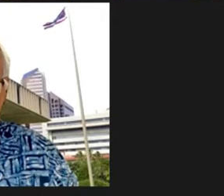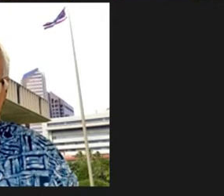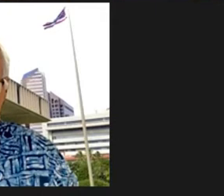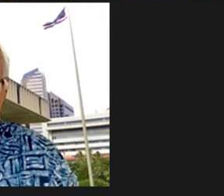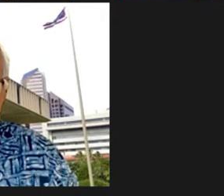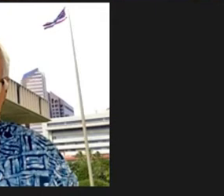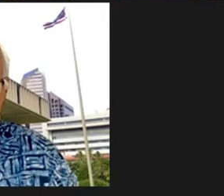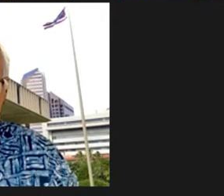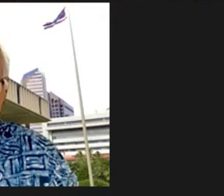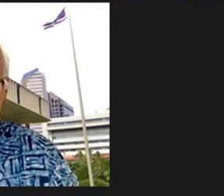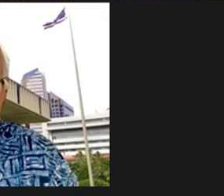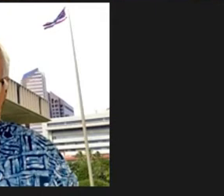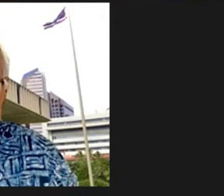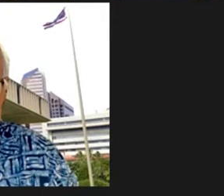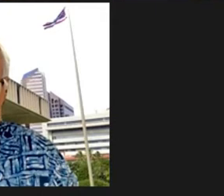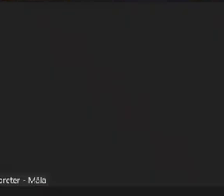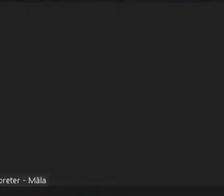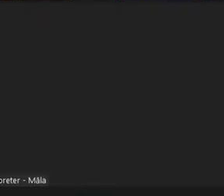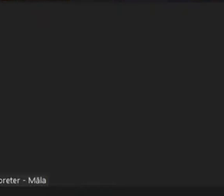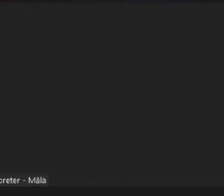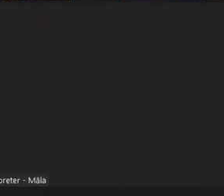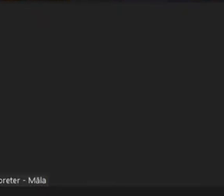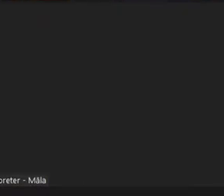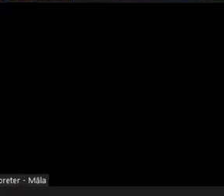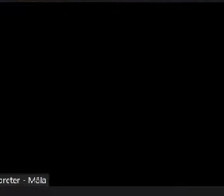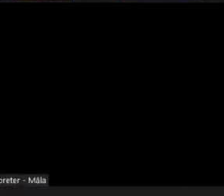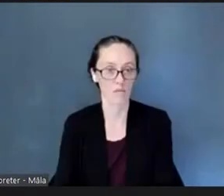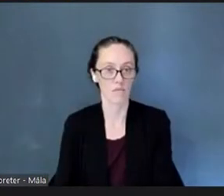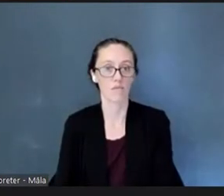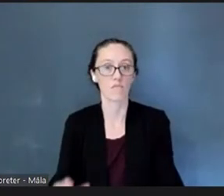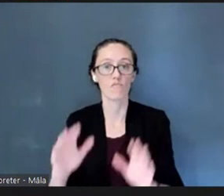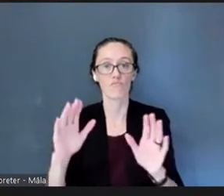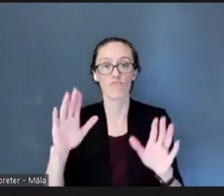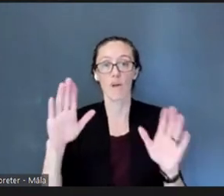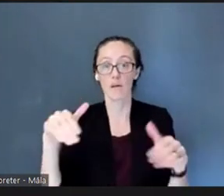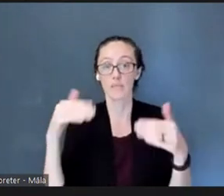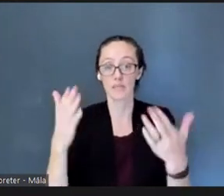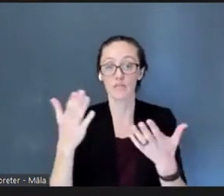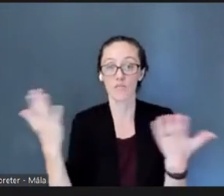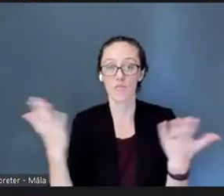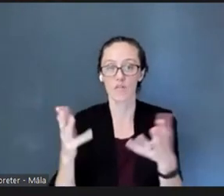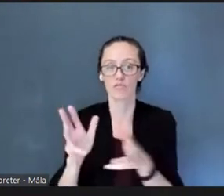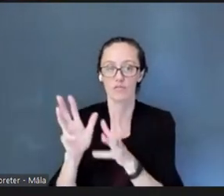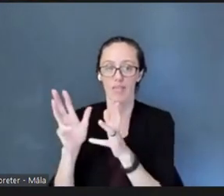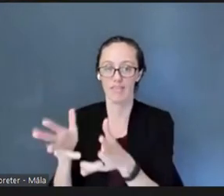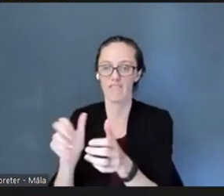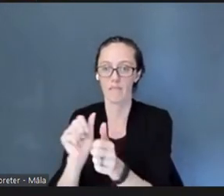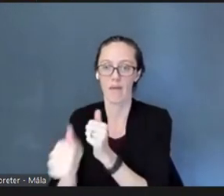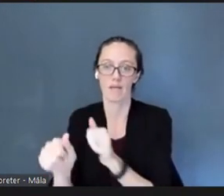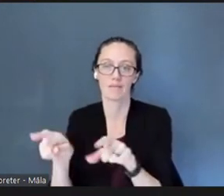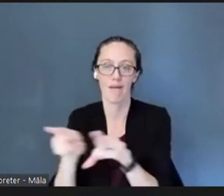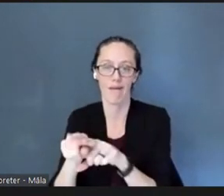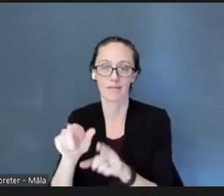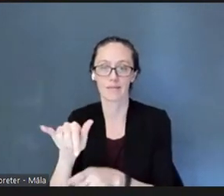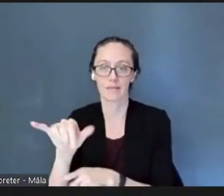Recommendation here, I think, is just to leave it as is for the moment. We'll see what happens in the House, but the recommendation is to pass as is.